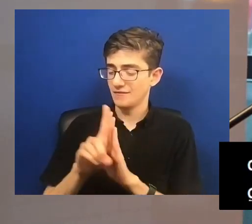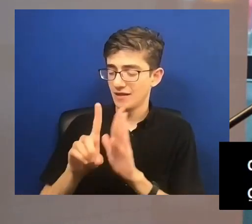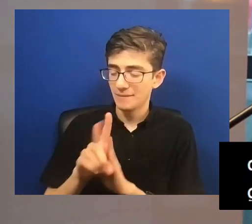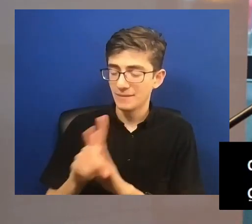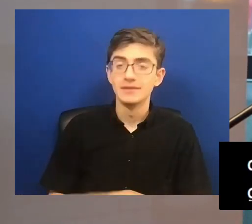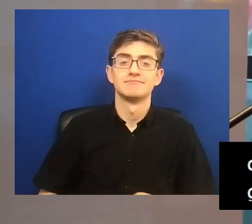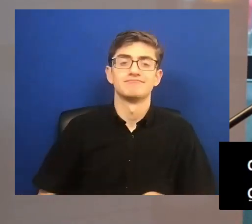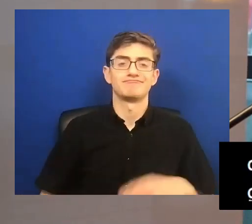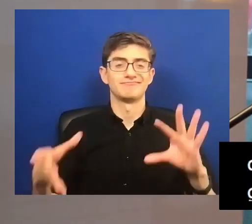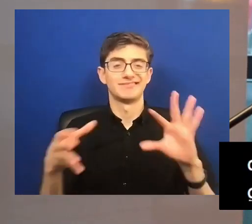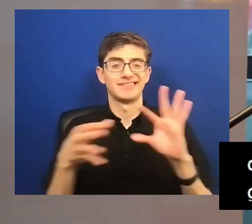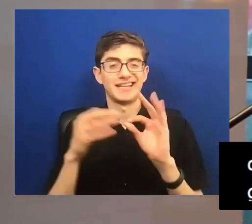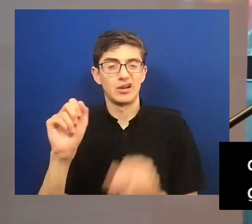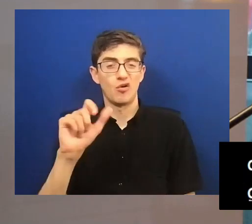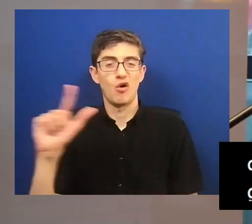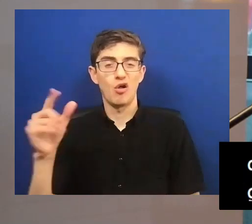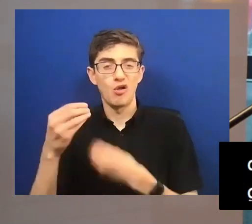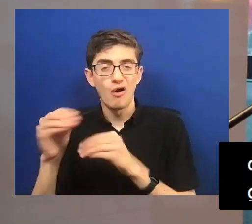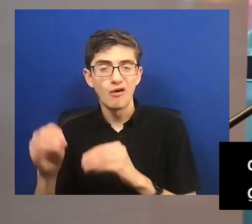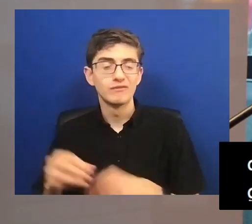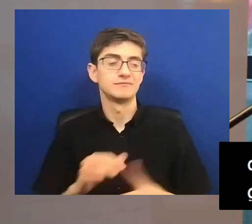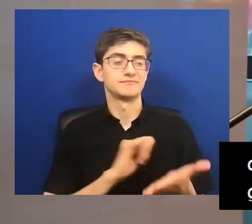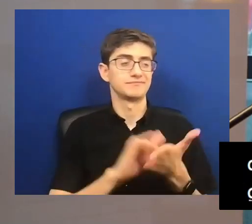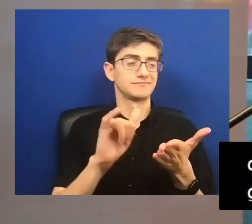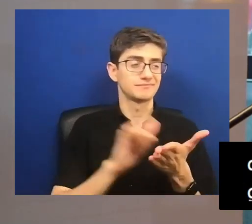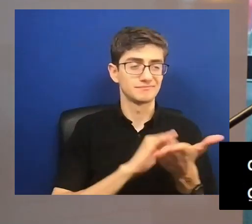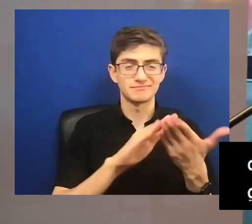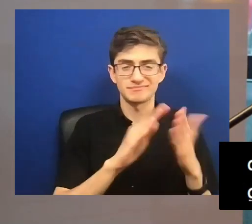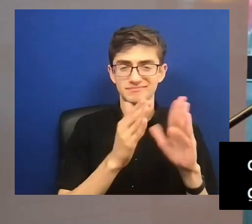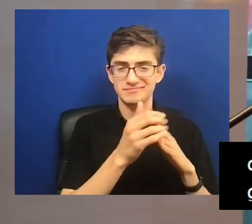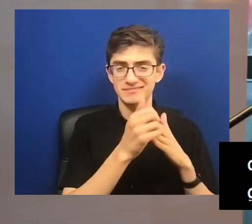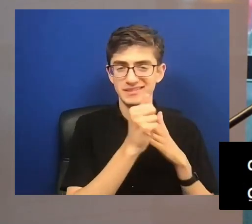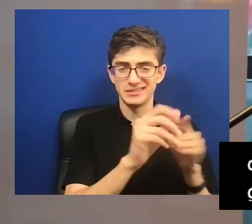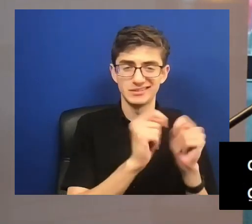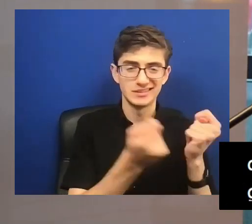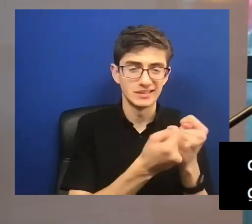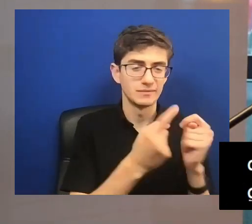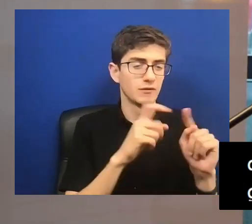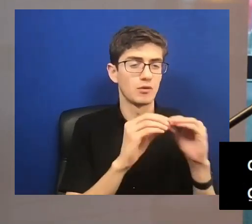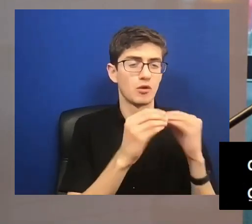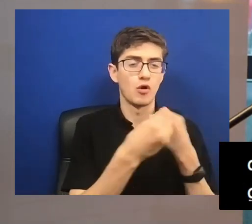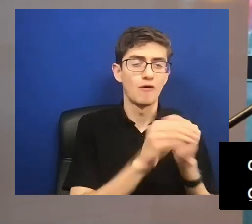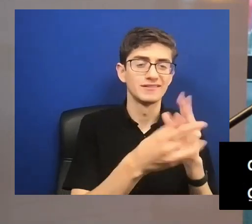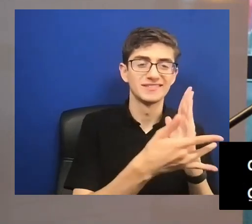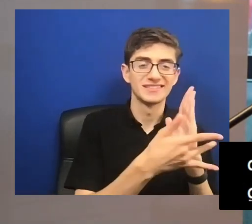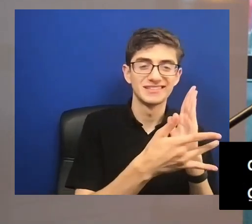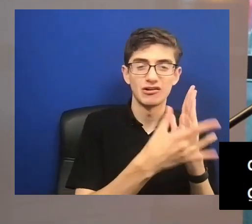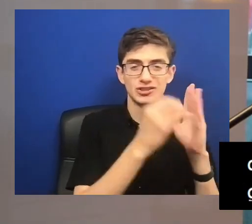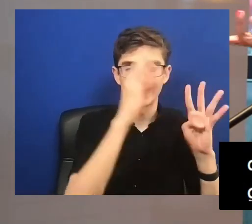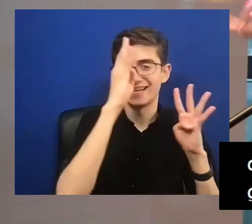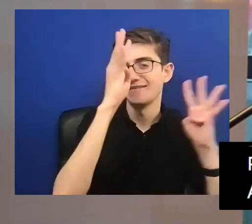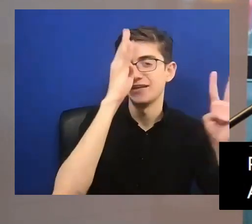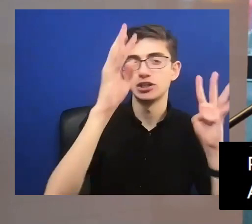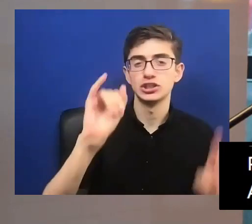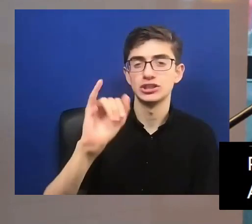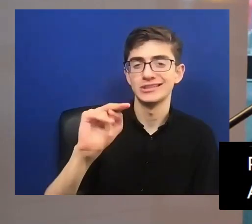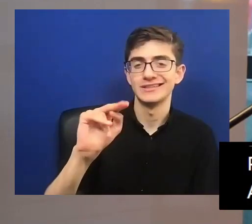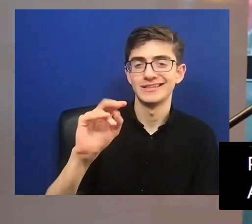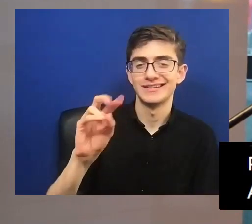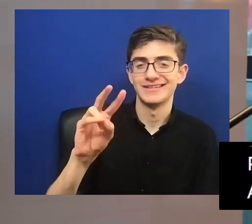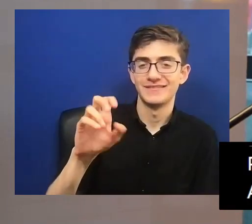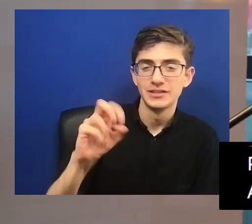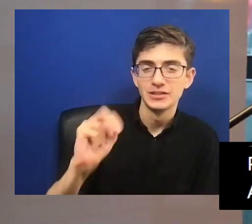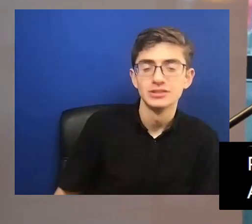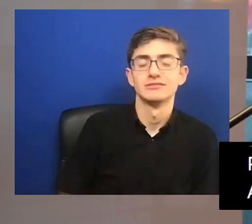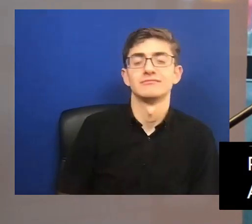City leadership team at the Office of Technology and Innovation, also OTI, to all of the electeds that are